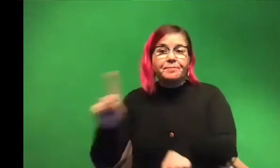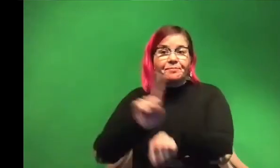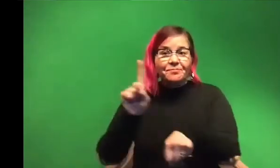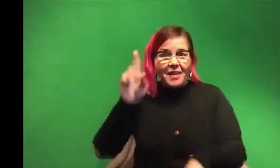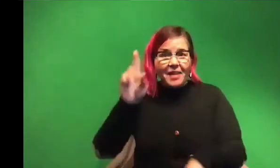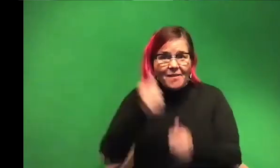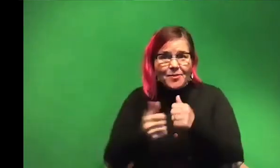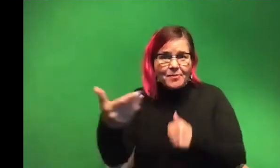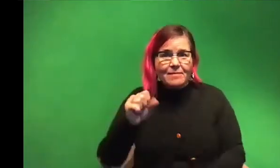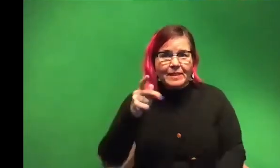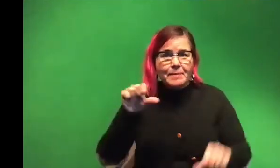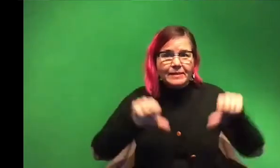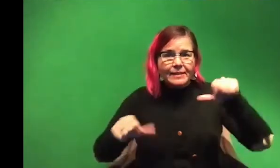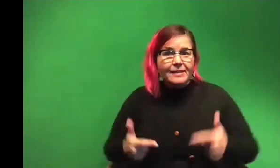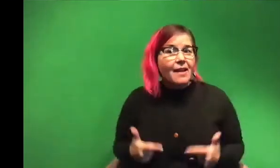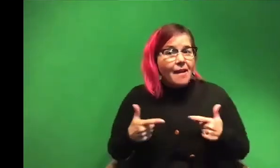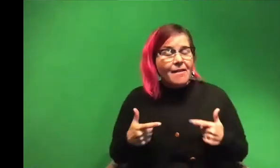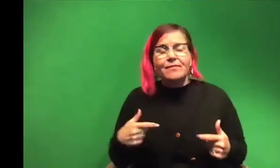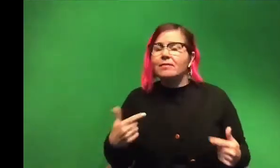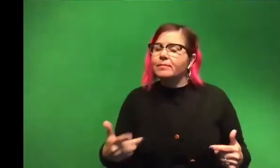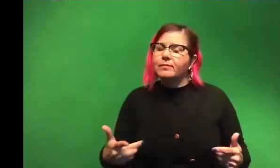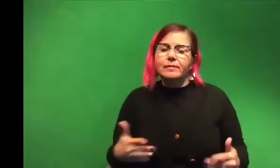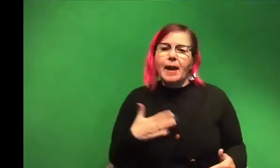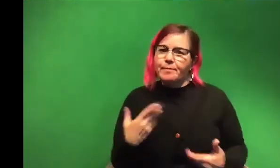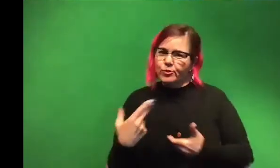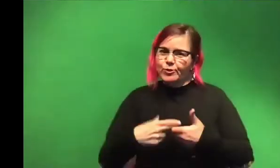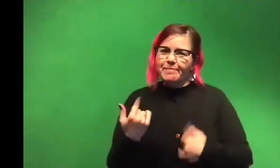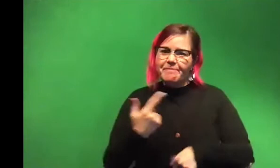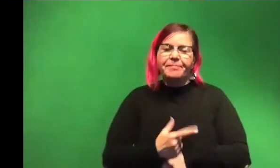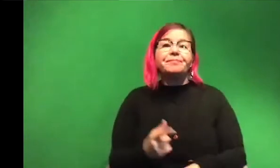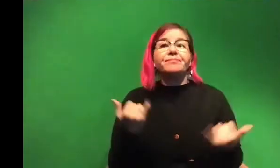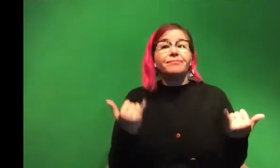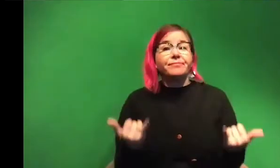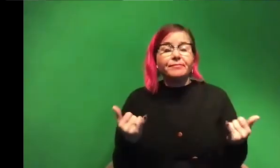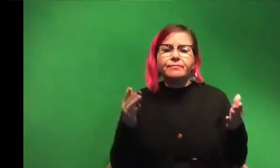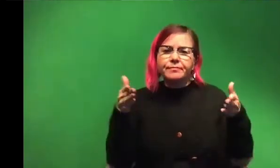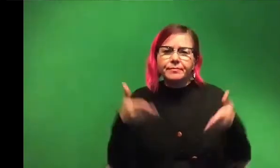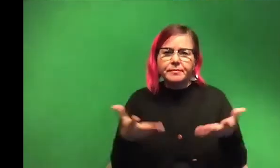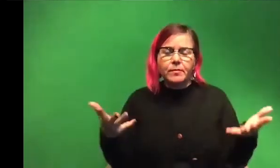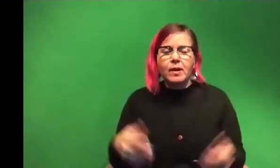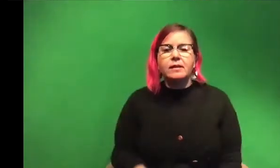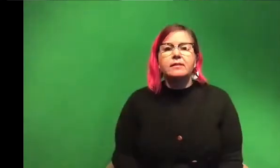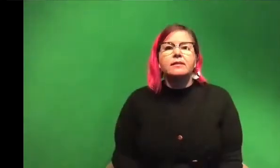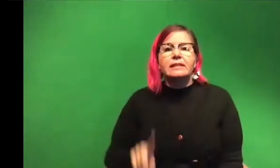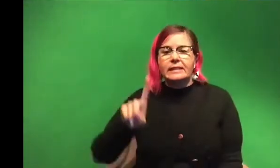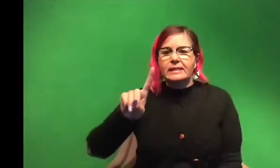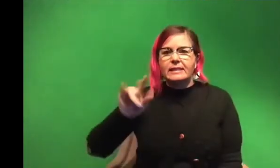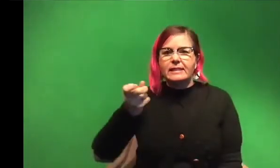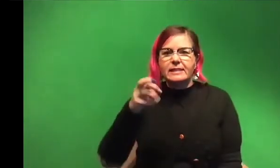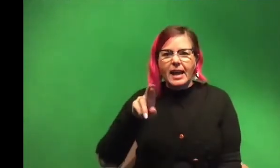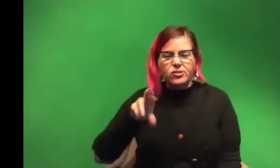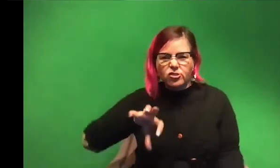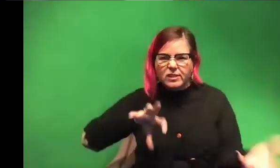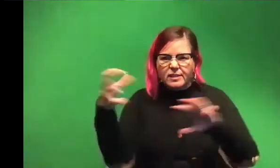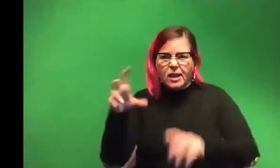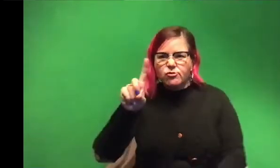everybody. Welcome to Skype a Scientist Live. I'm super happy that you're all here with us today. Today, we are going to be talking about disaster drones with